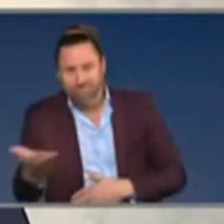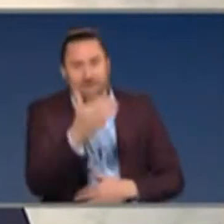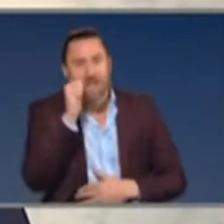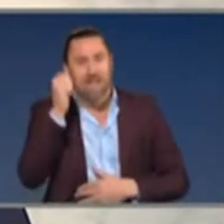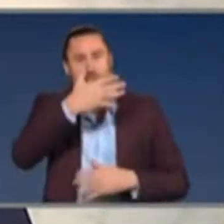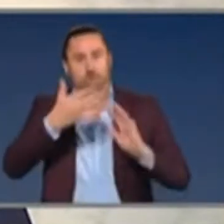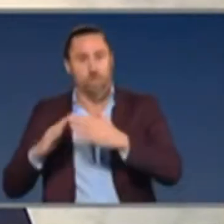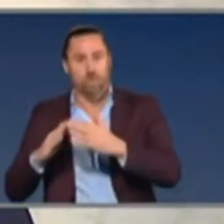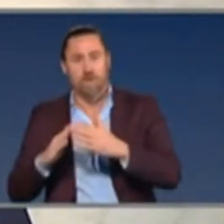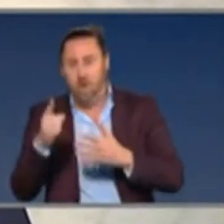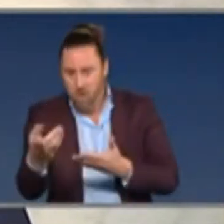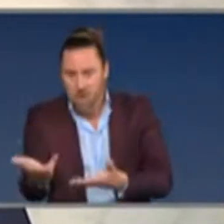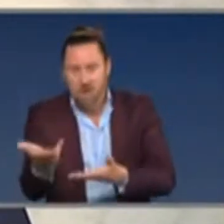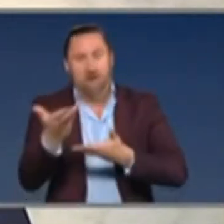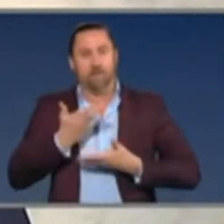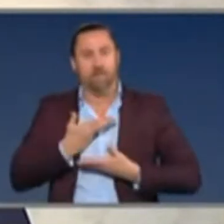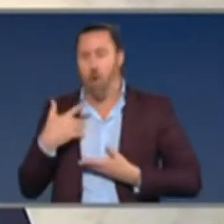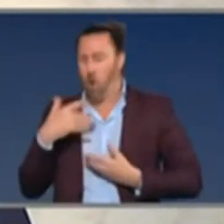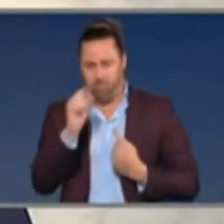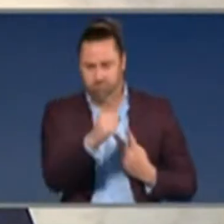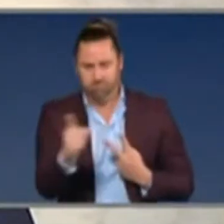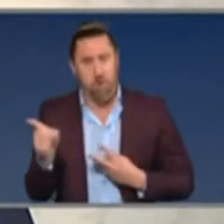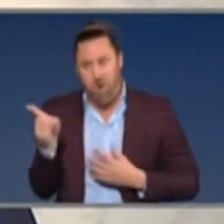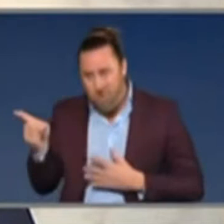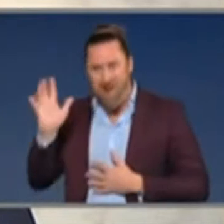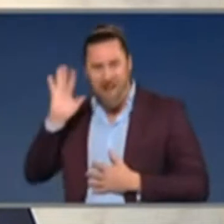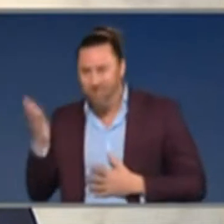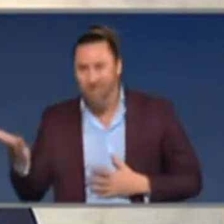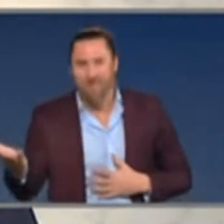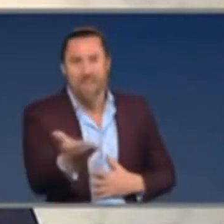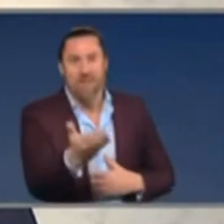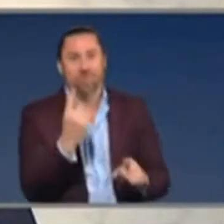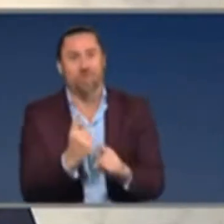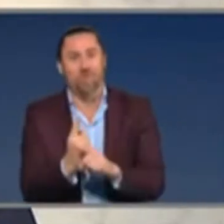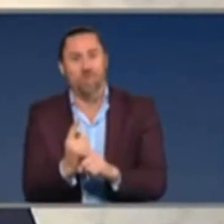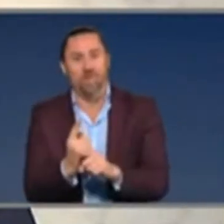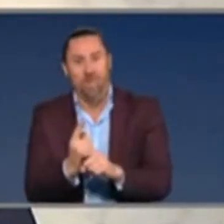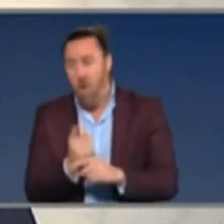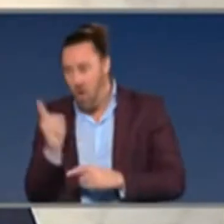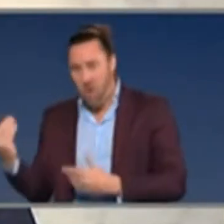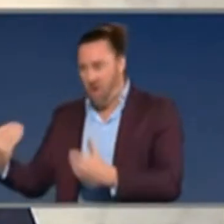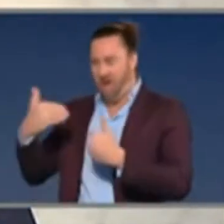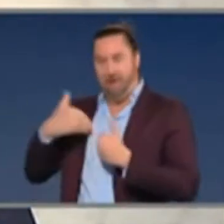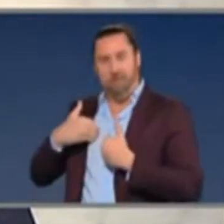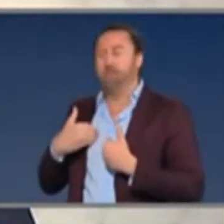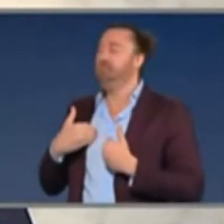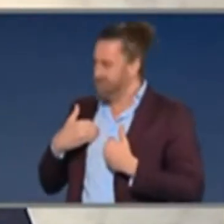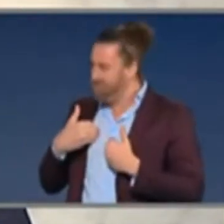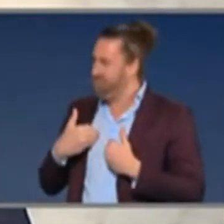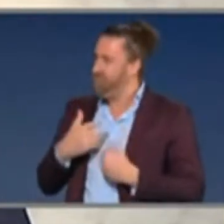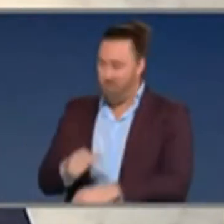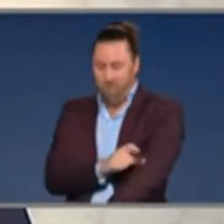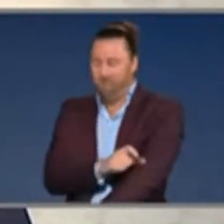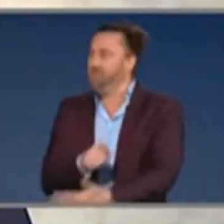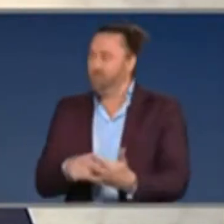develop targets for us all to achieve, but for all of us to take responsibility for, and for